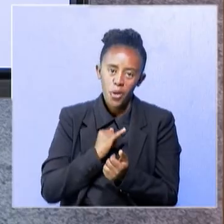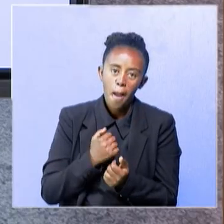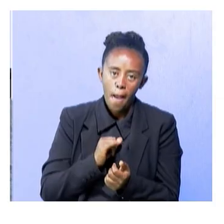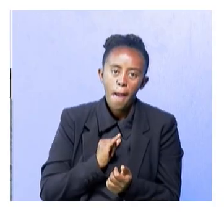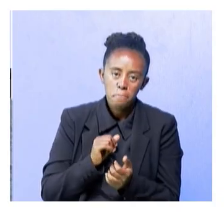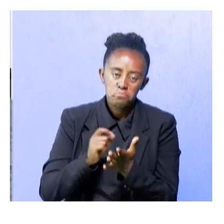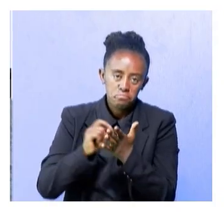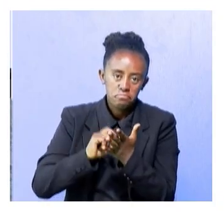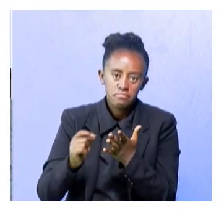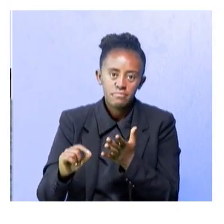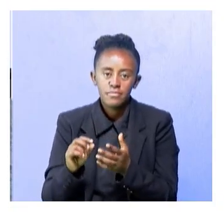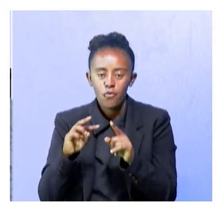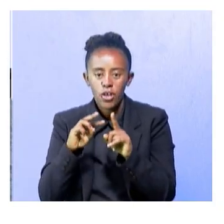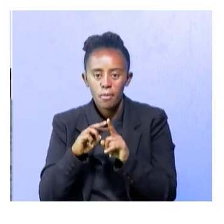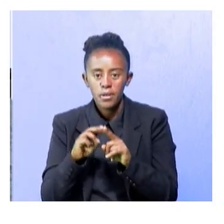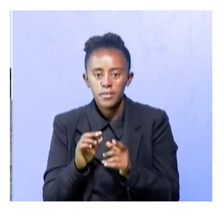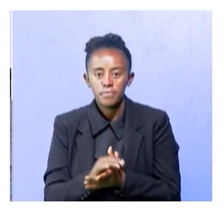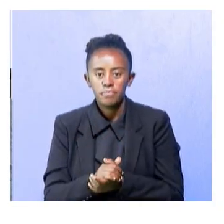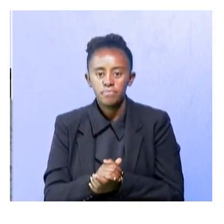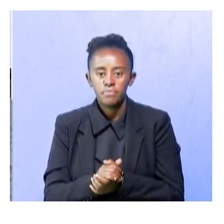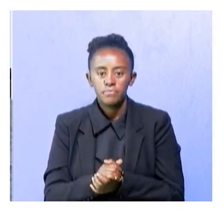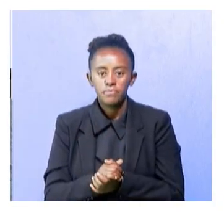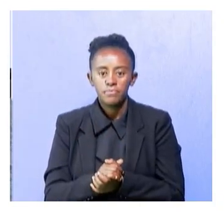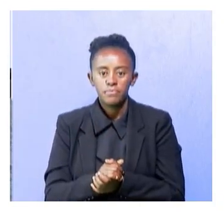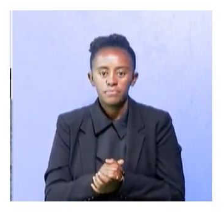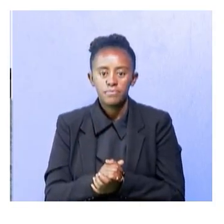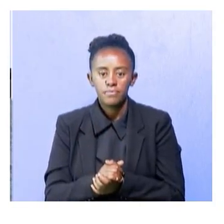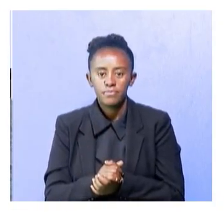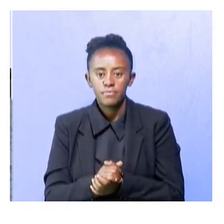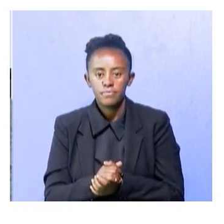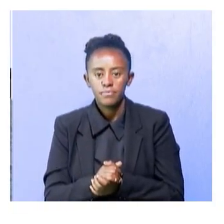these vocabularies: charity,